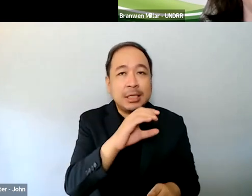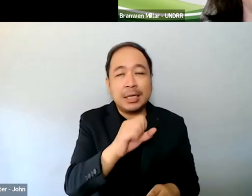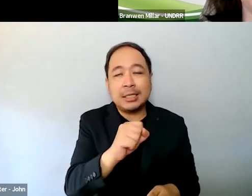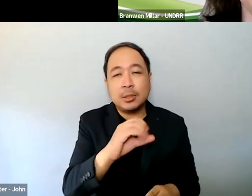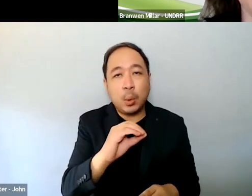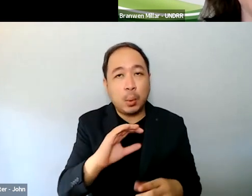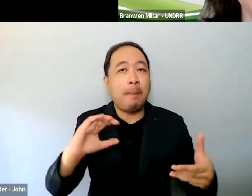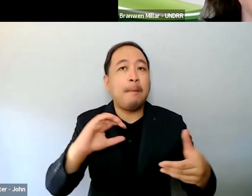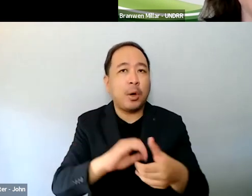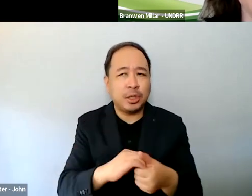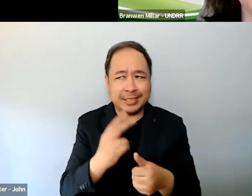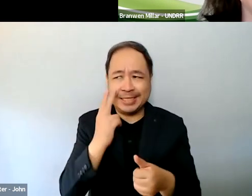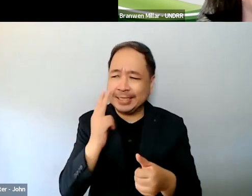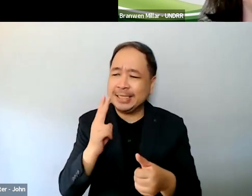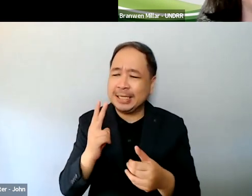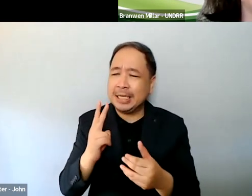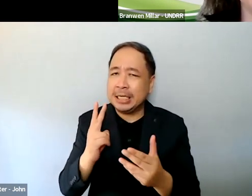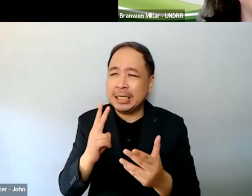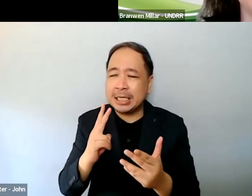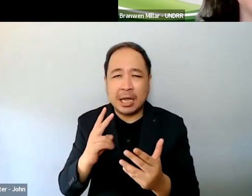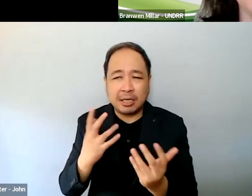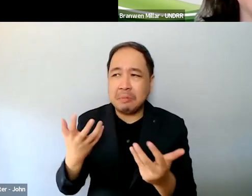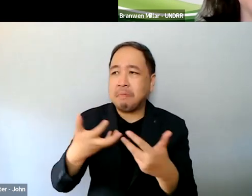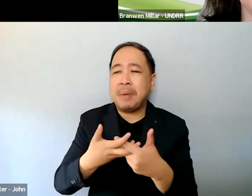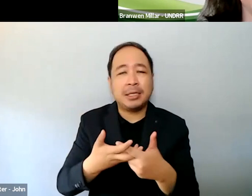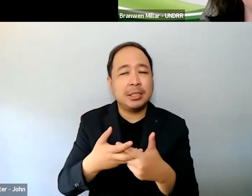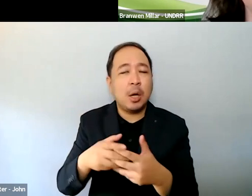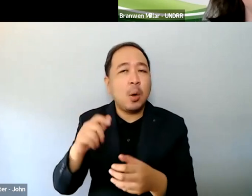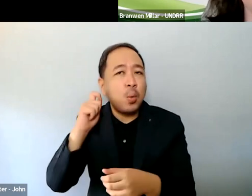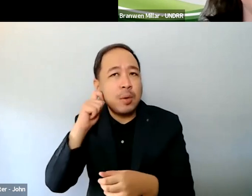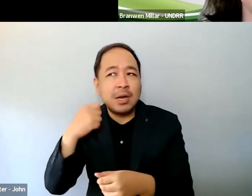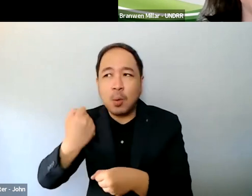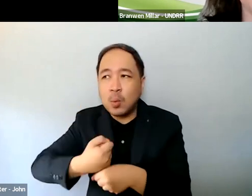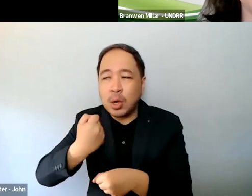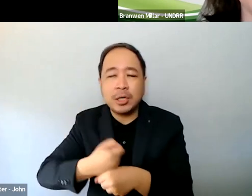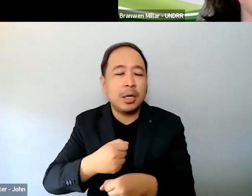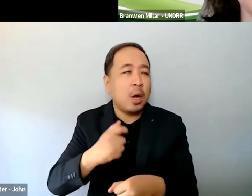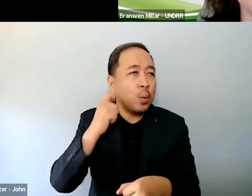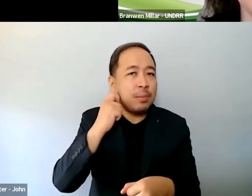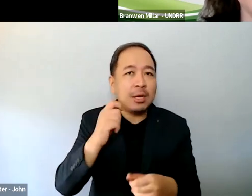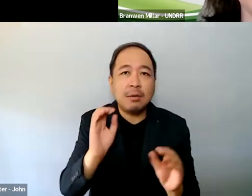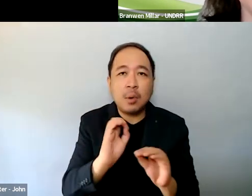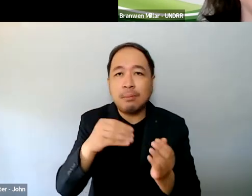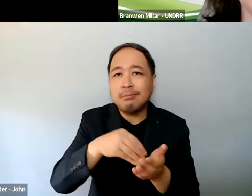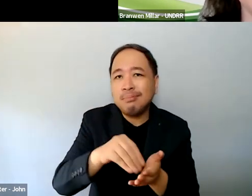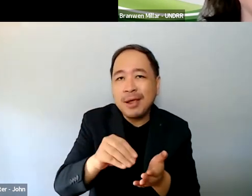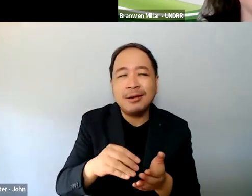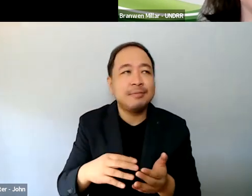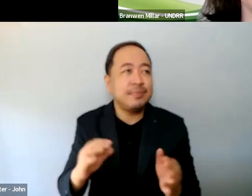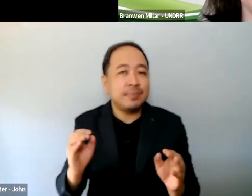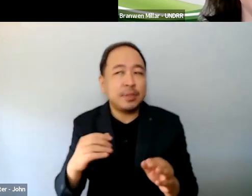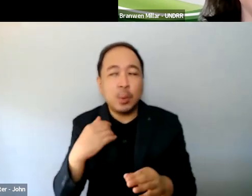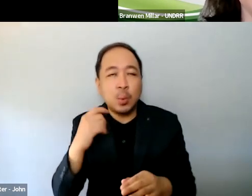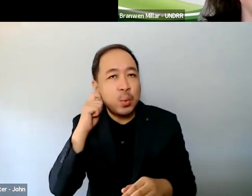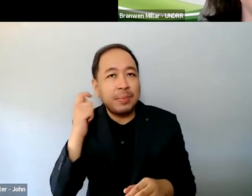process and look at it in the context of women and livelihoods, women and work, women in unpaid and paid, work that